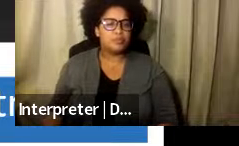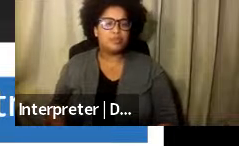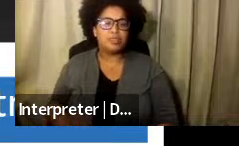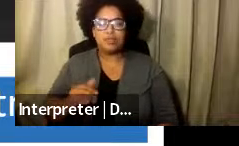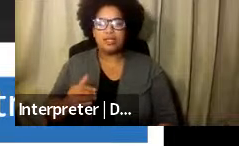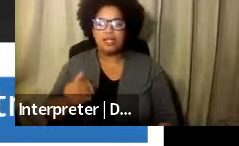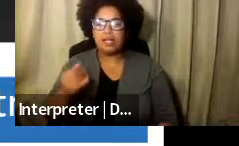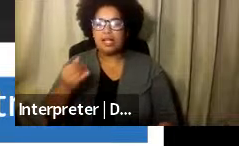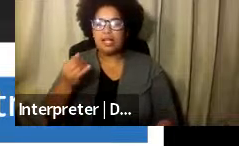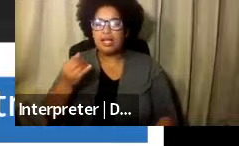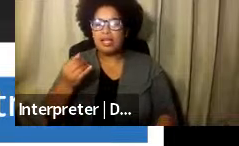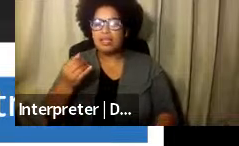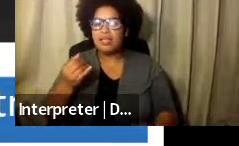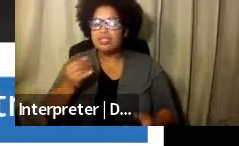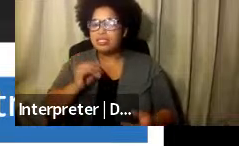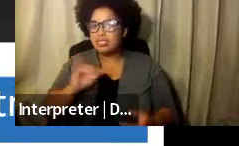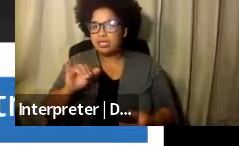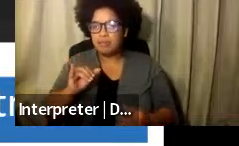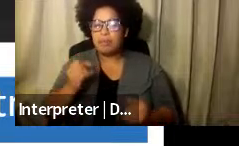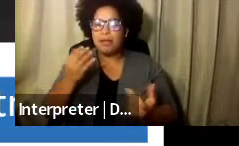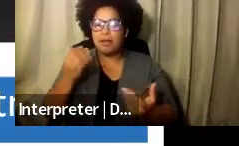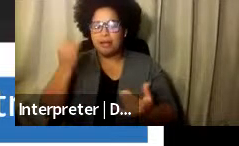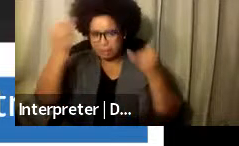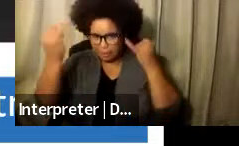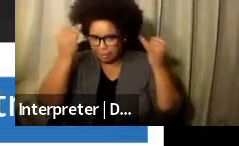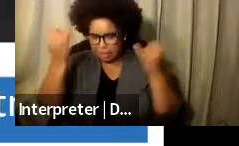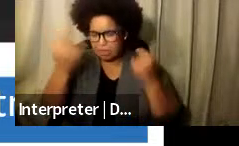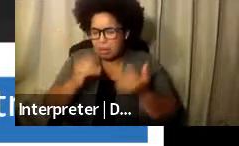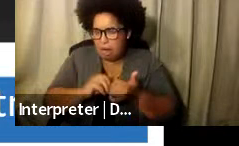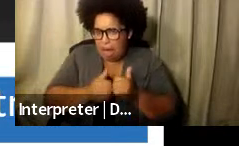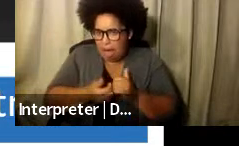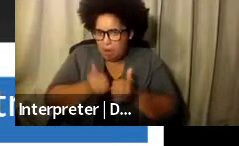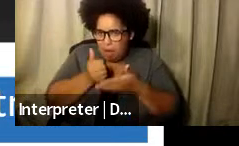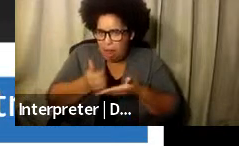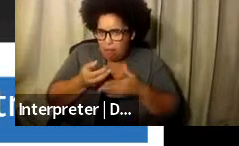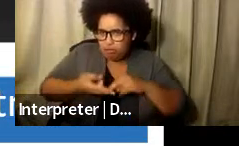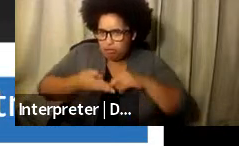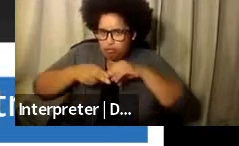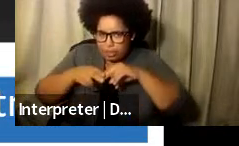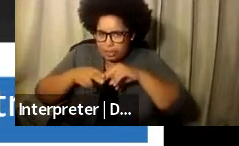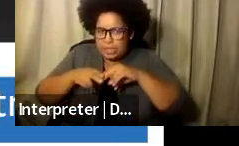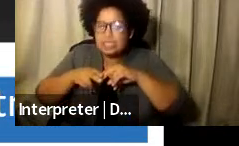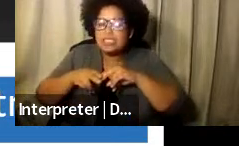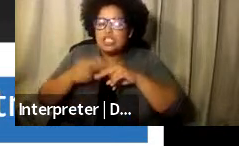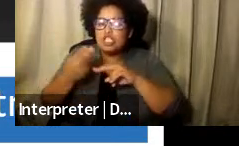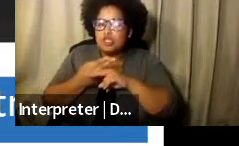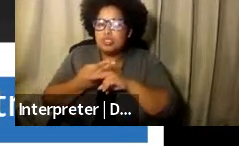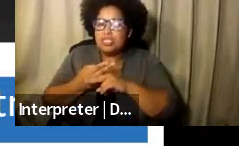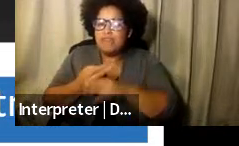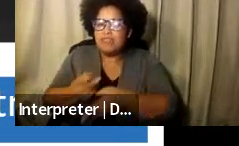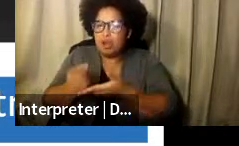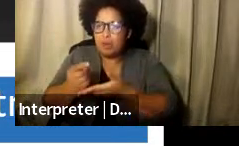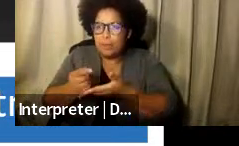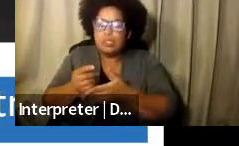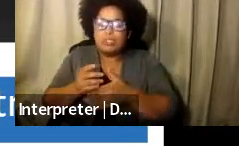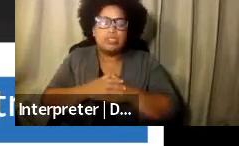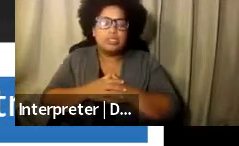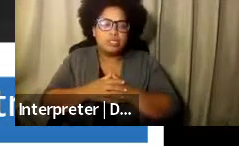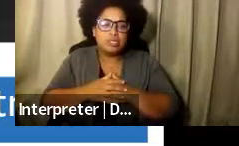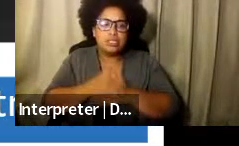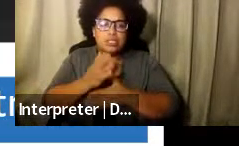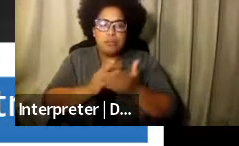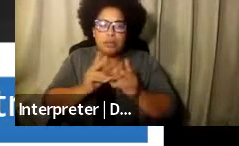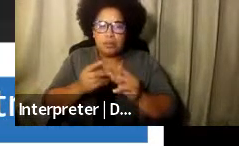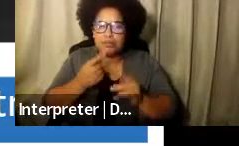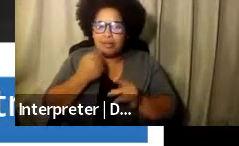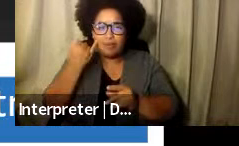a number of ideas that folks came up with when we asked how to help increase the uptake of therapeutics. And some folks